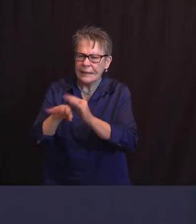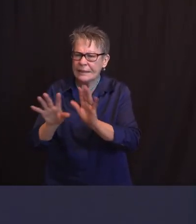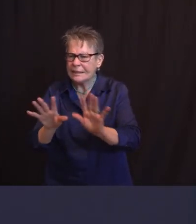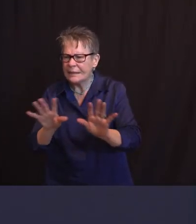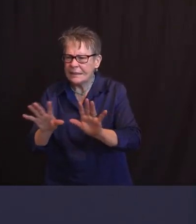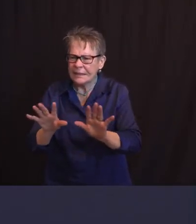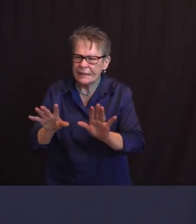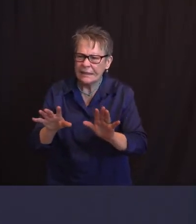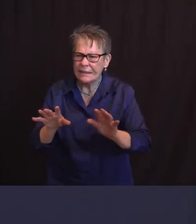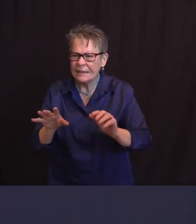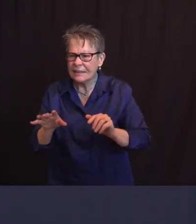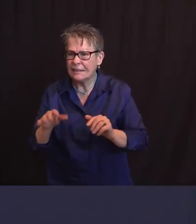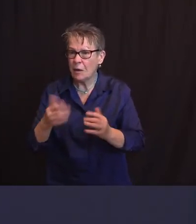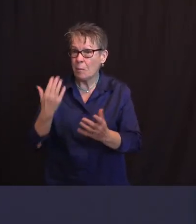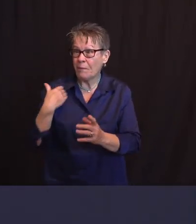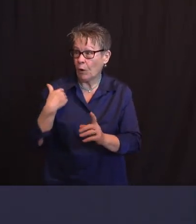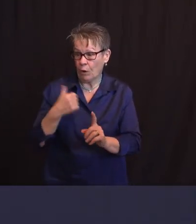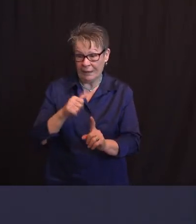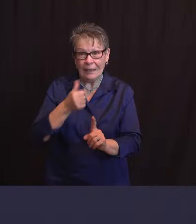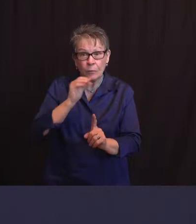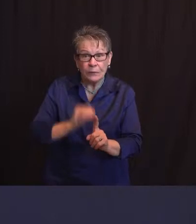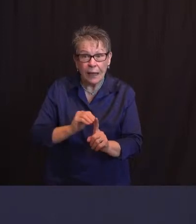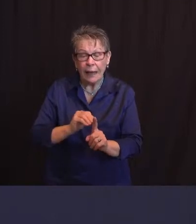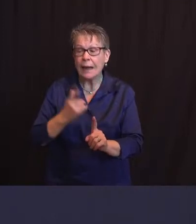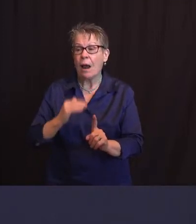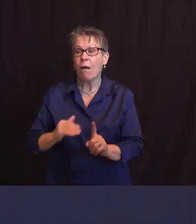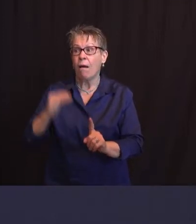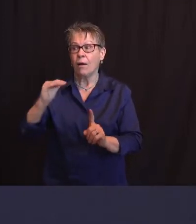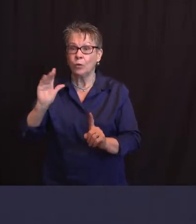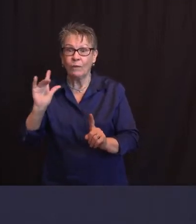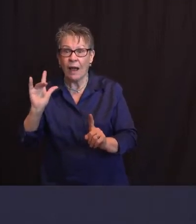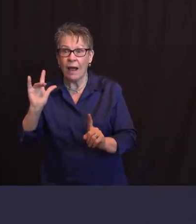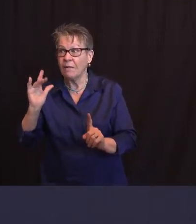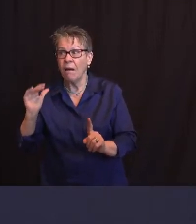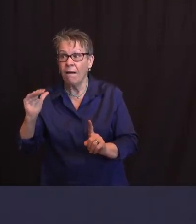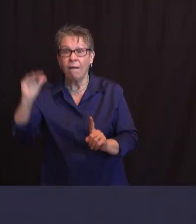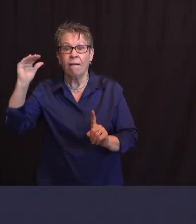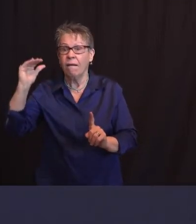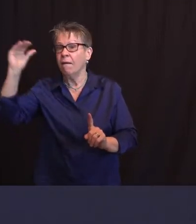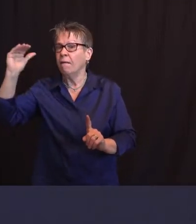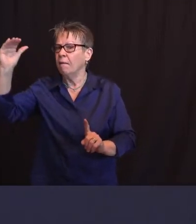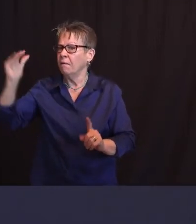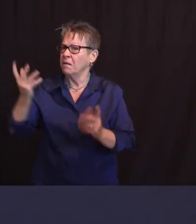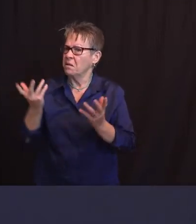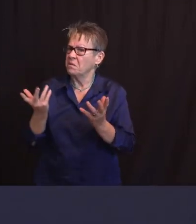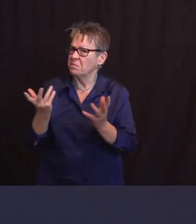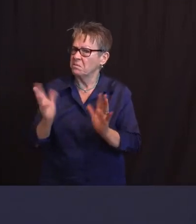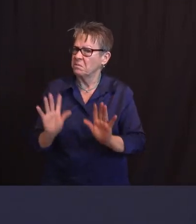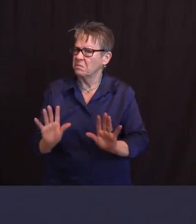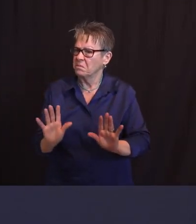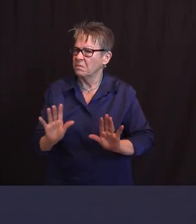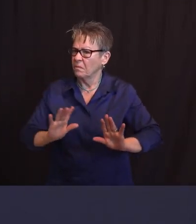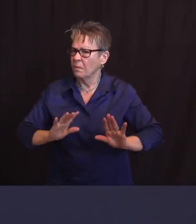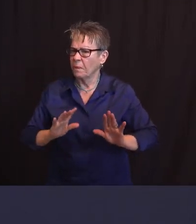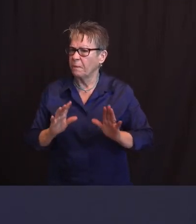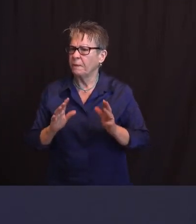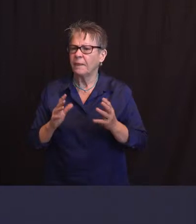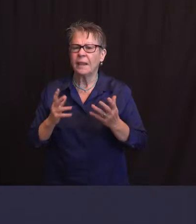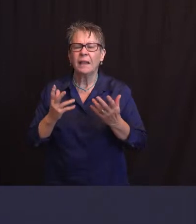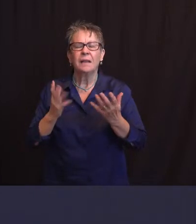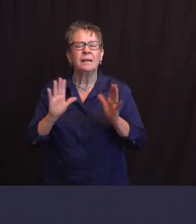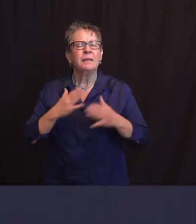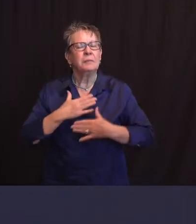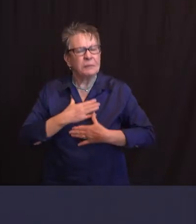indoors, up to 50 outdoors. Those are not huge leaps. We are desperately asking folks to still wear face